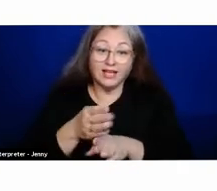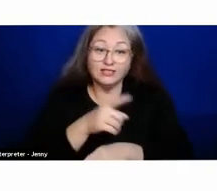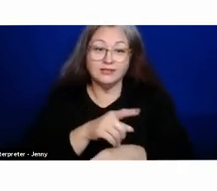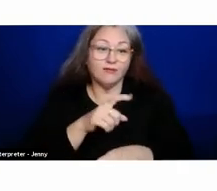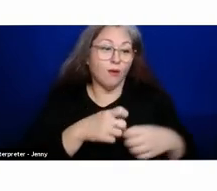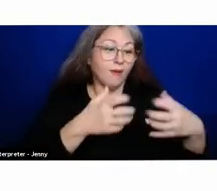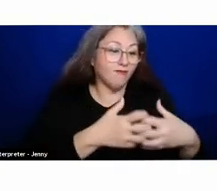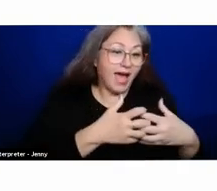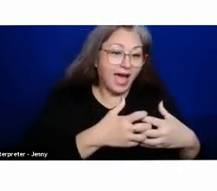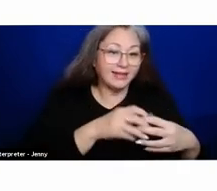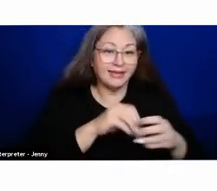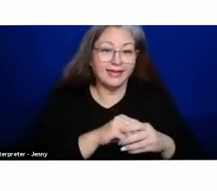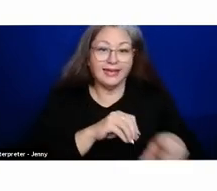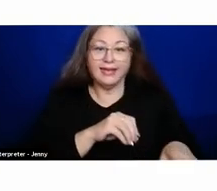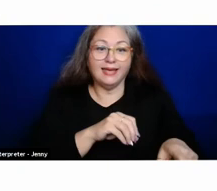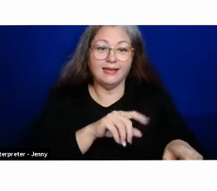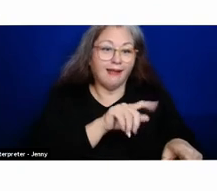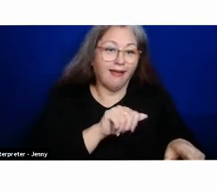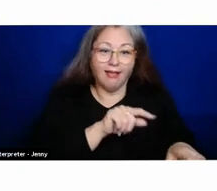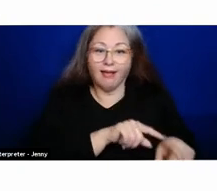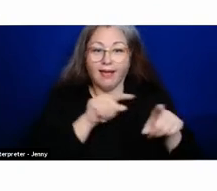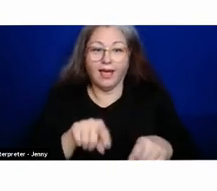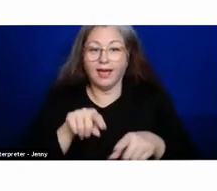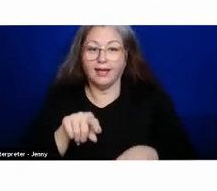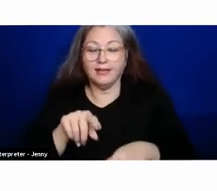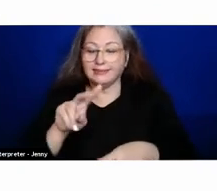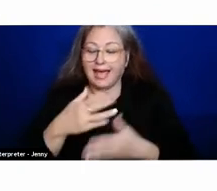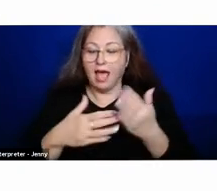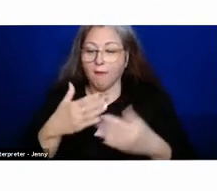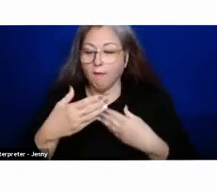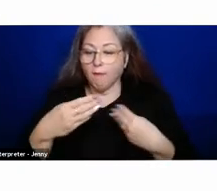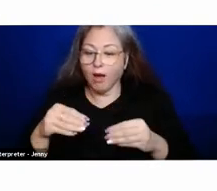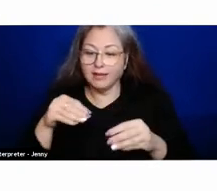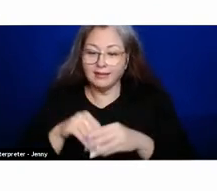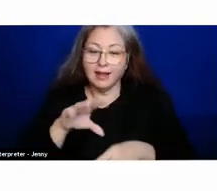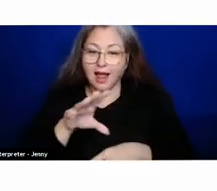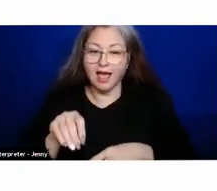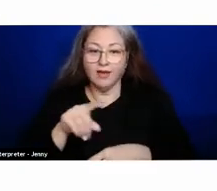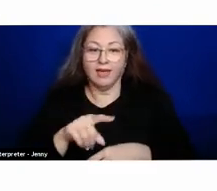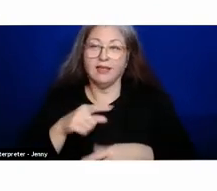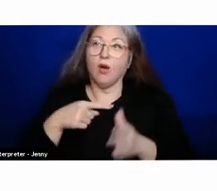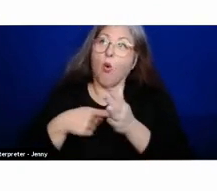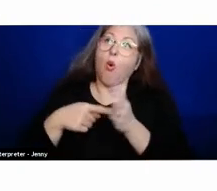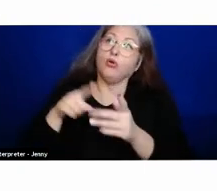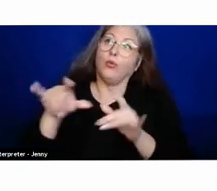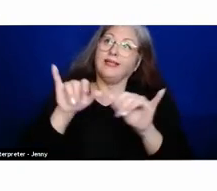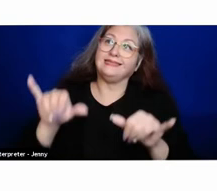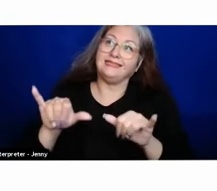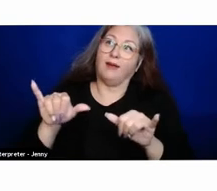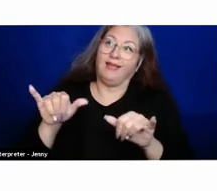factories in Bangladesh and LA, the secondhand markets in Ghana and Uganda, are indebted to the very system that is exploiting